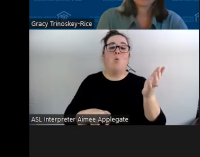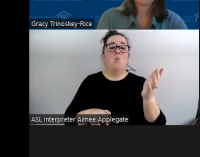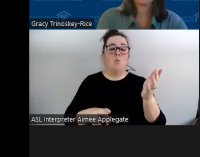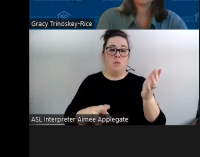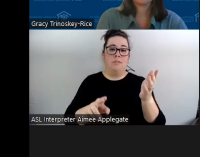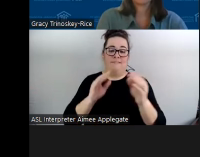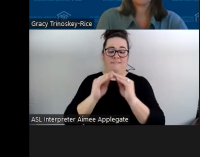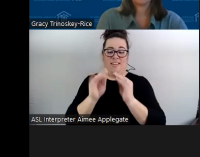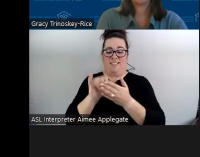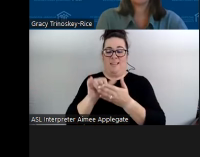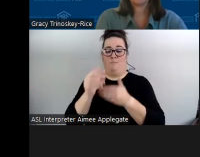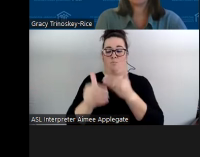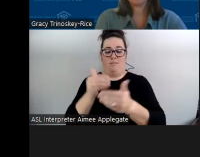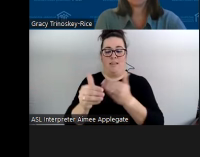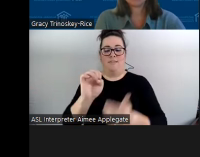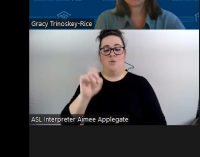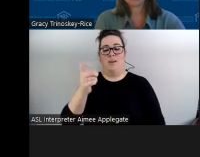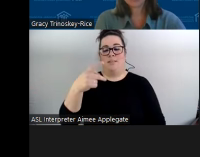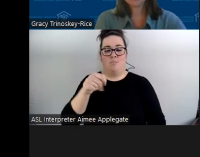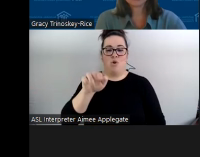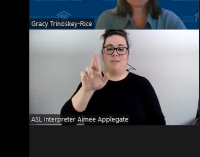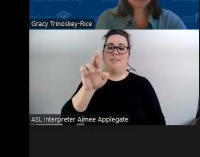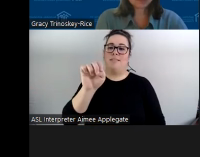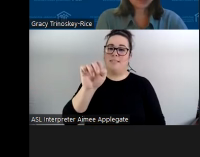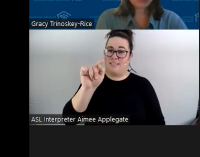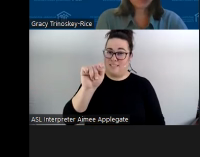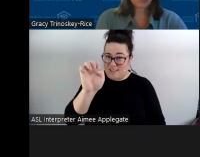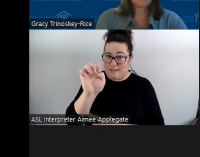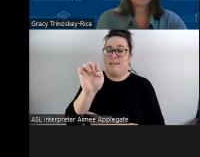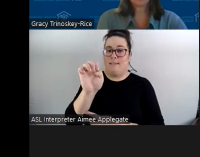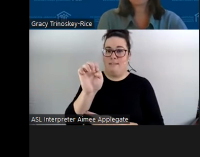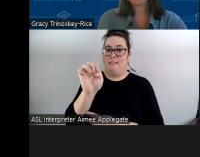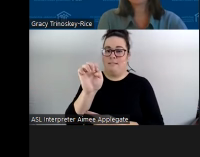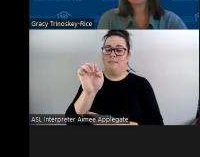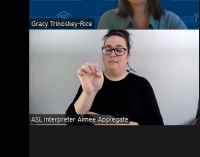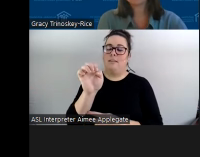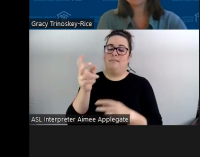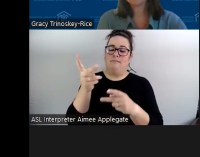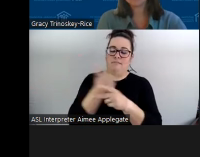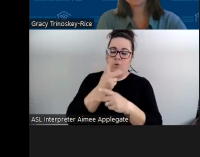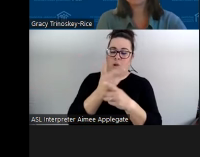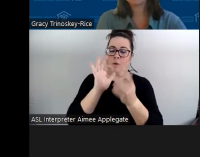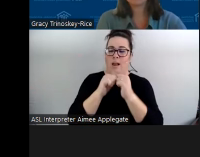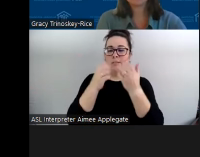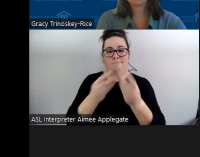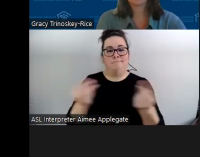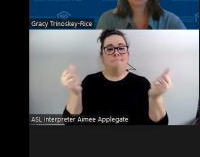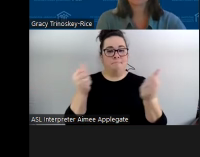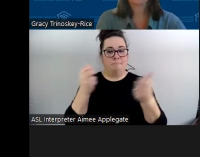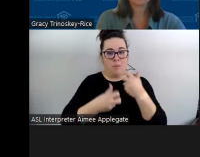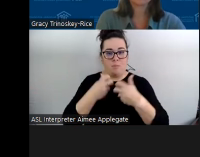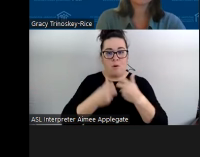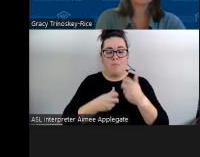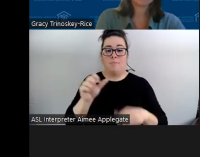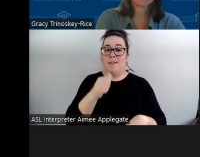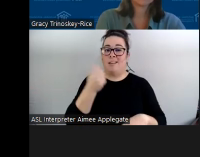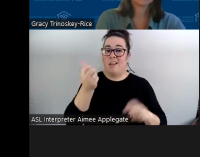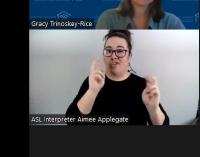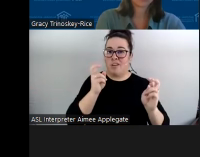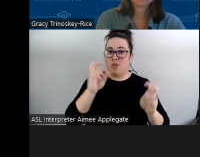and processes and implement a mitigation strategy. Another recent issue that CMS has addressed through a letter